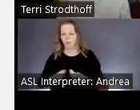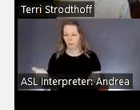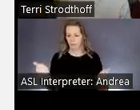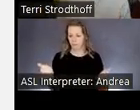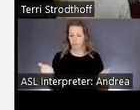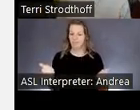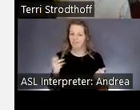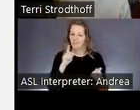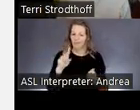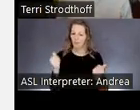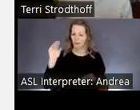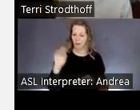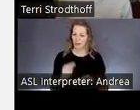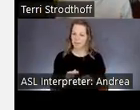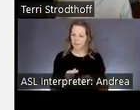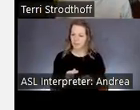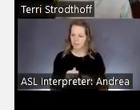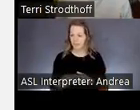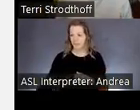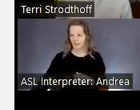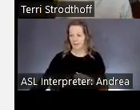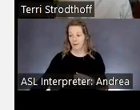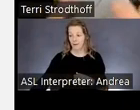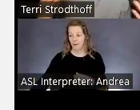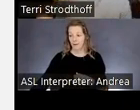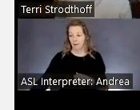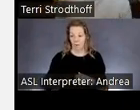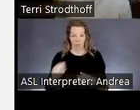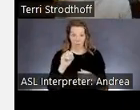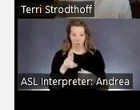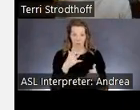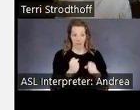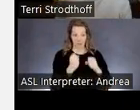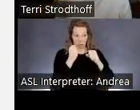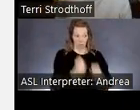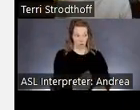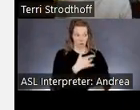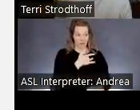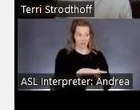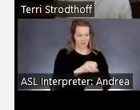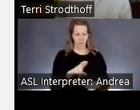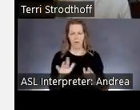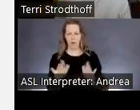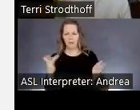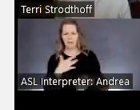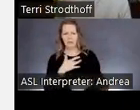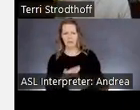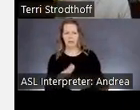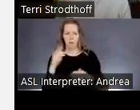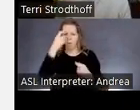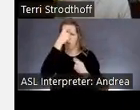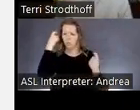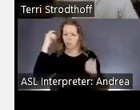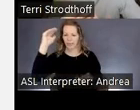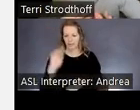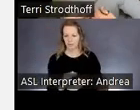of traumatic wounding. Or if we have different sensitivities to it, we may not have the same traumatic wounding. So when we're trying to understand what